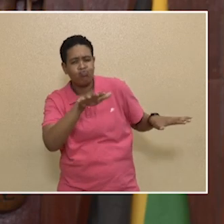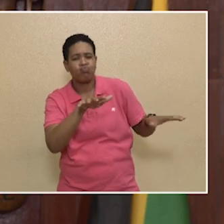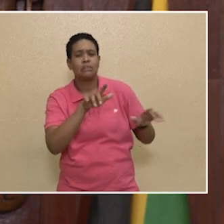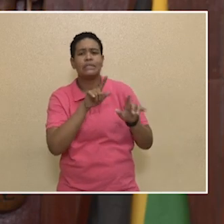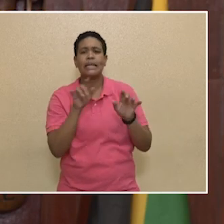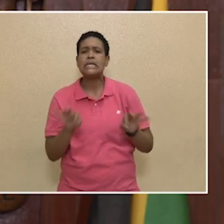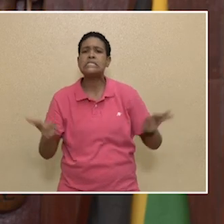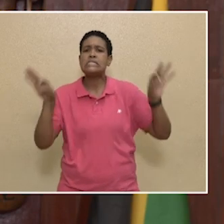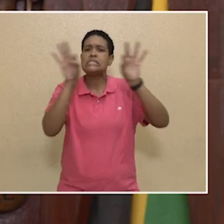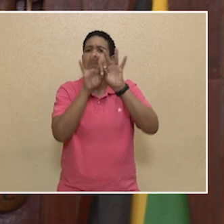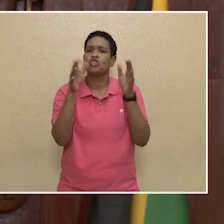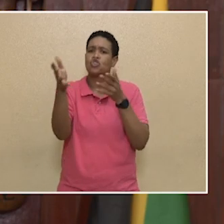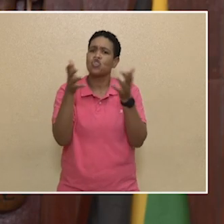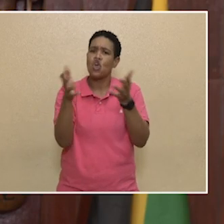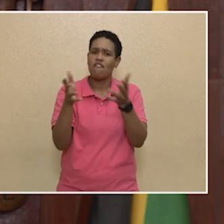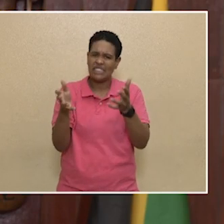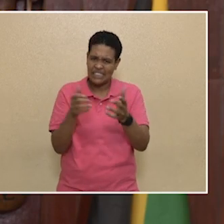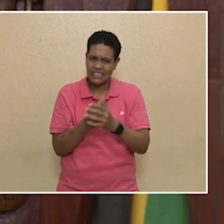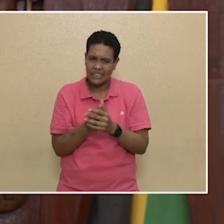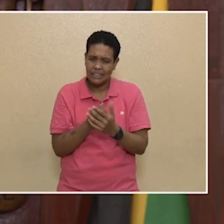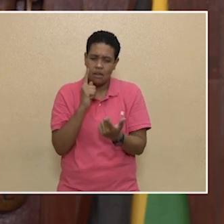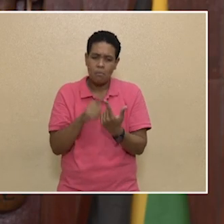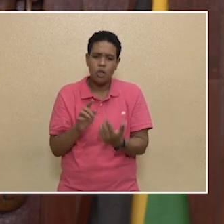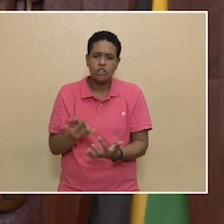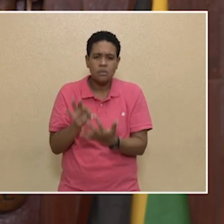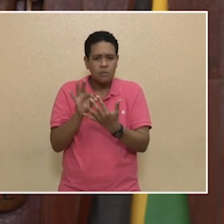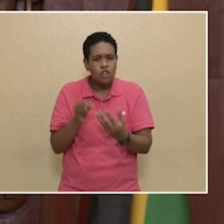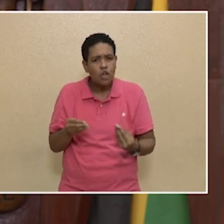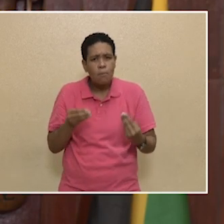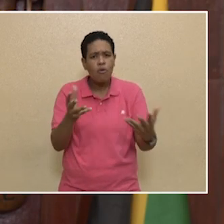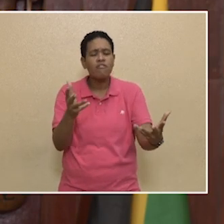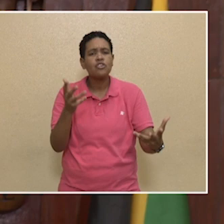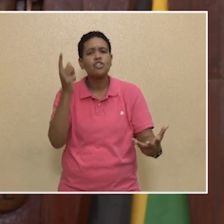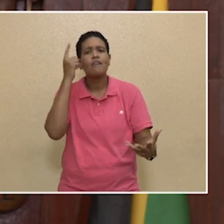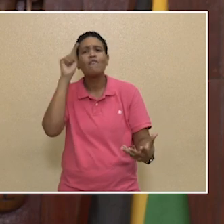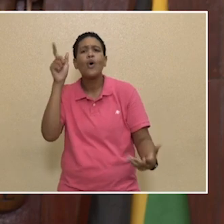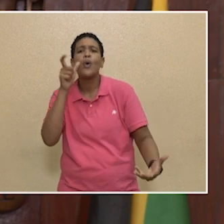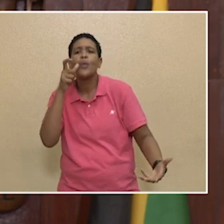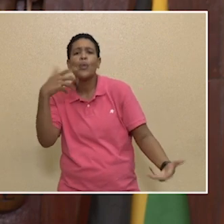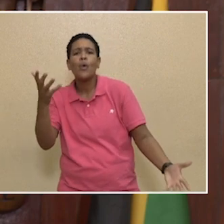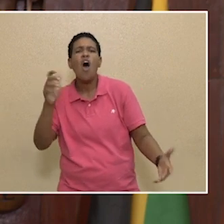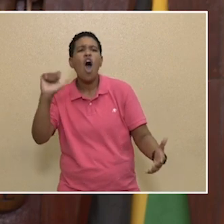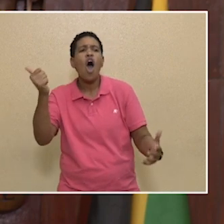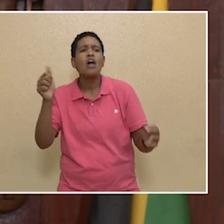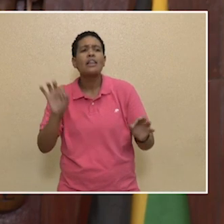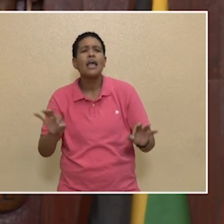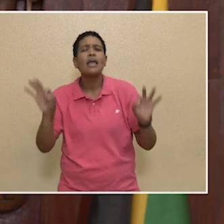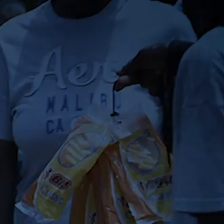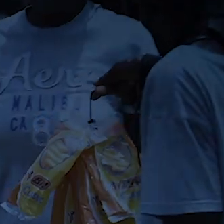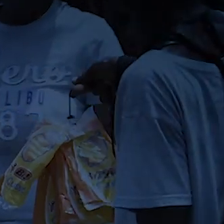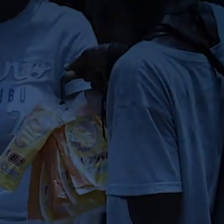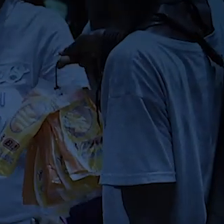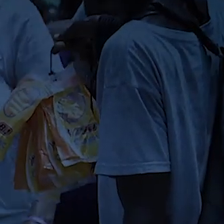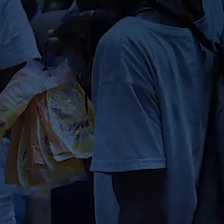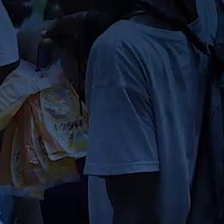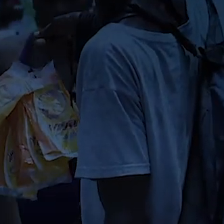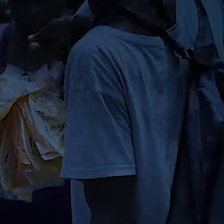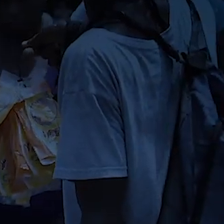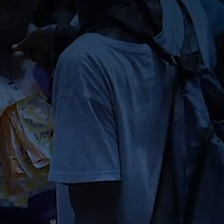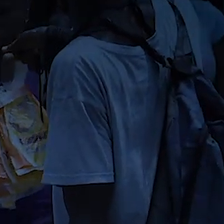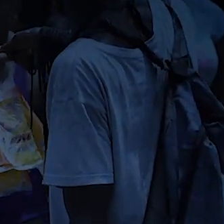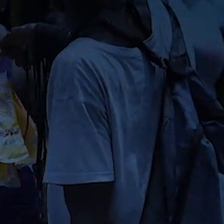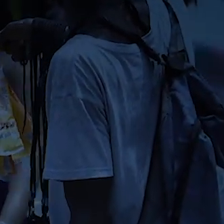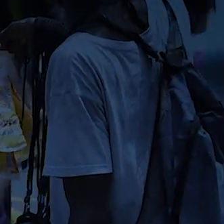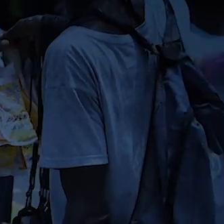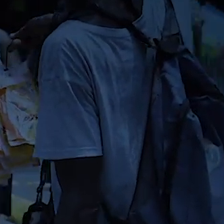essential services, and special provisions will be made for other critical industries. We ask everyone